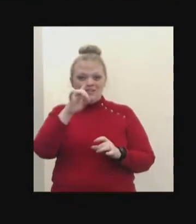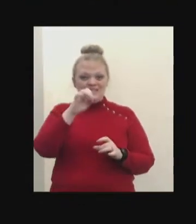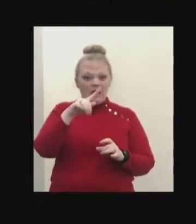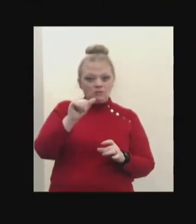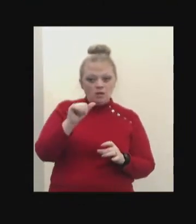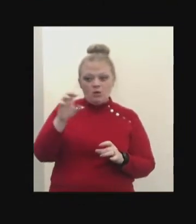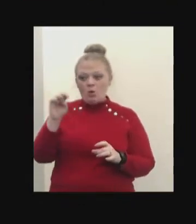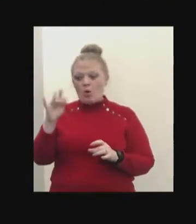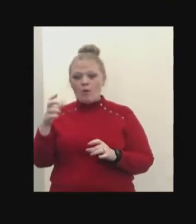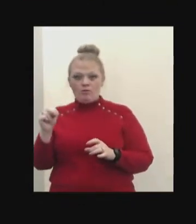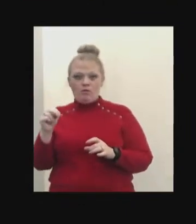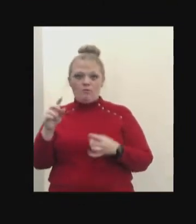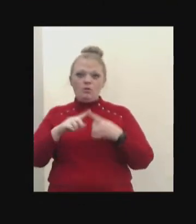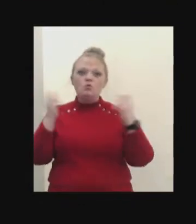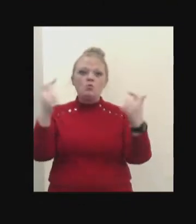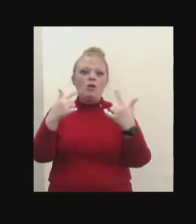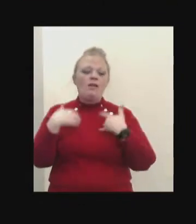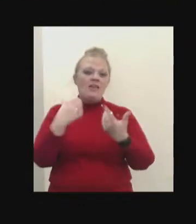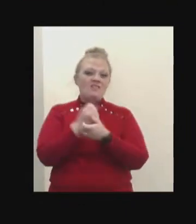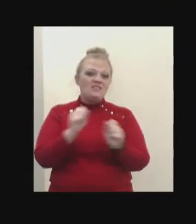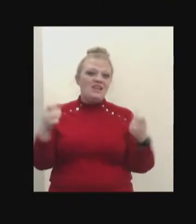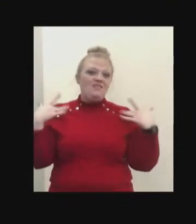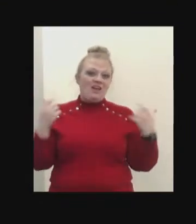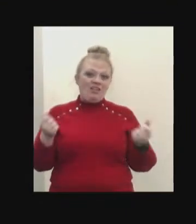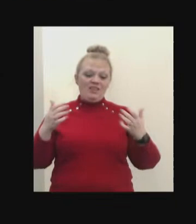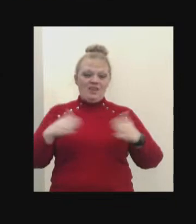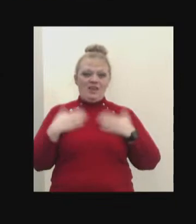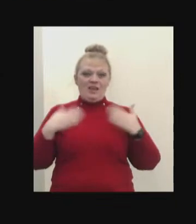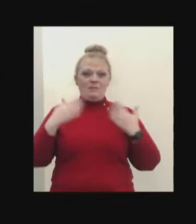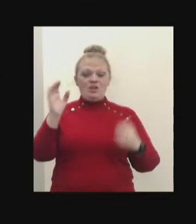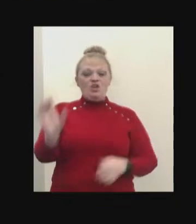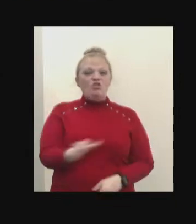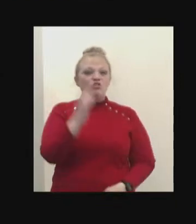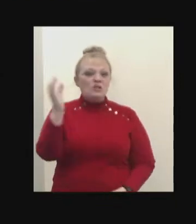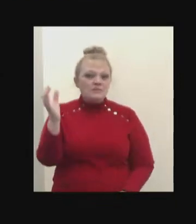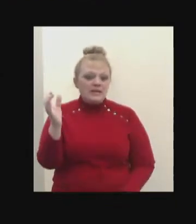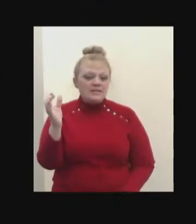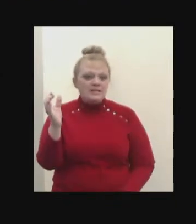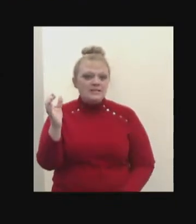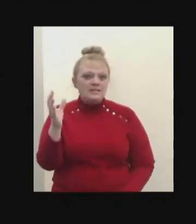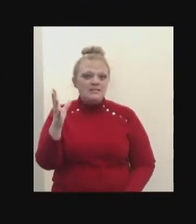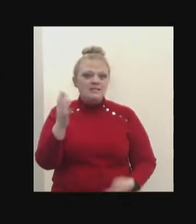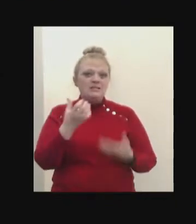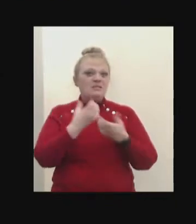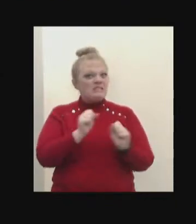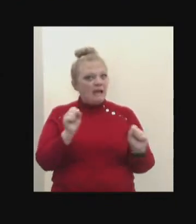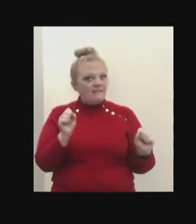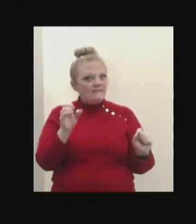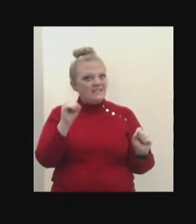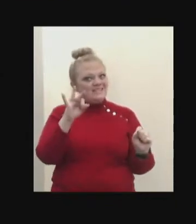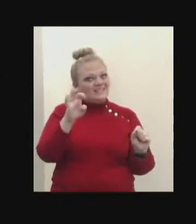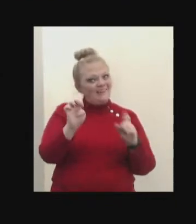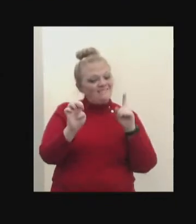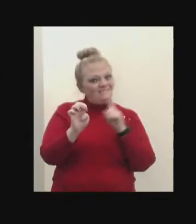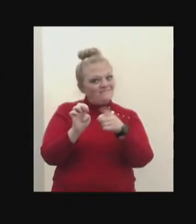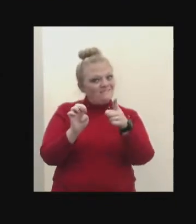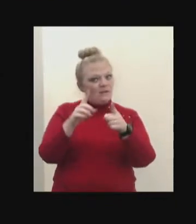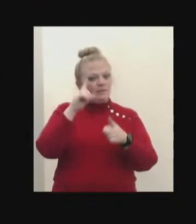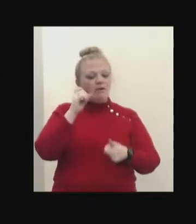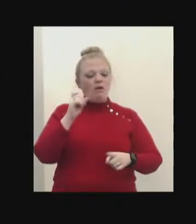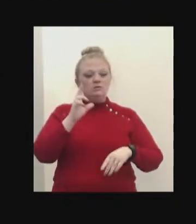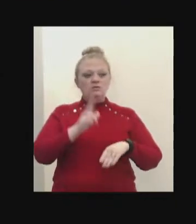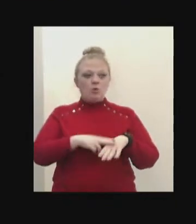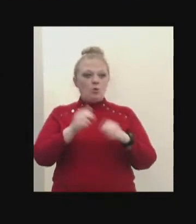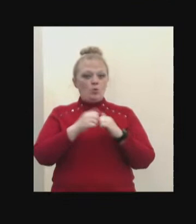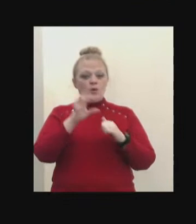all, we want you to have a safe and healthy and happy Christmas, and be safe out there, because it is, of course, with the